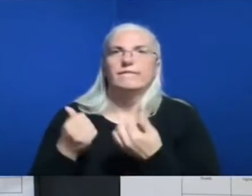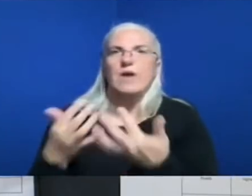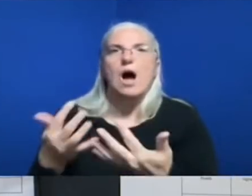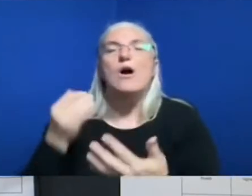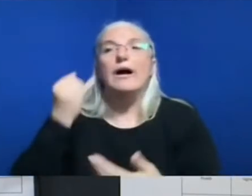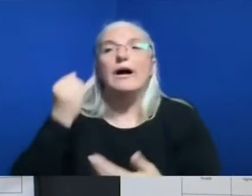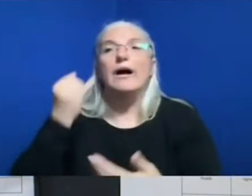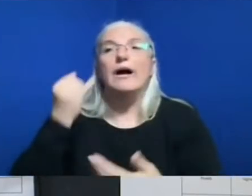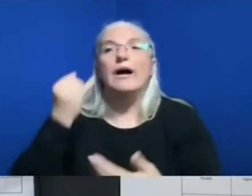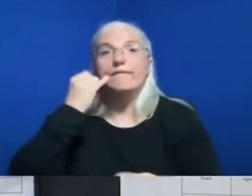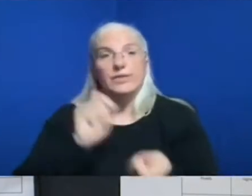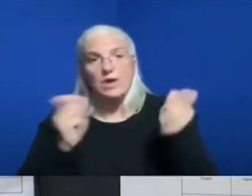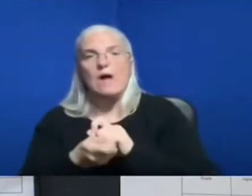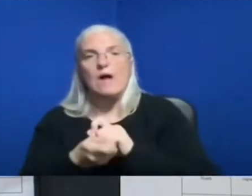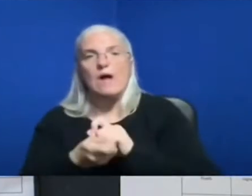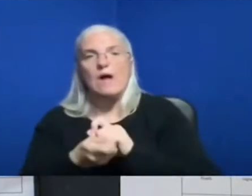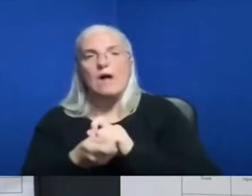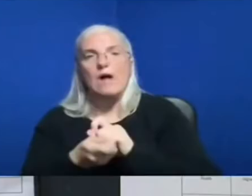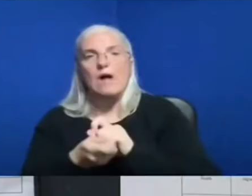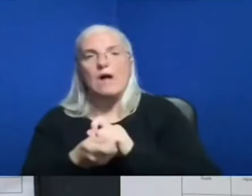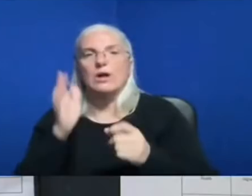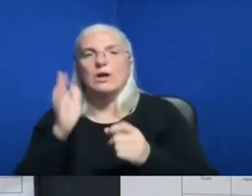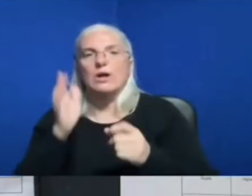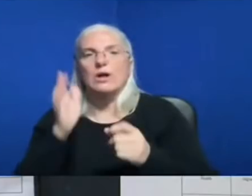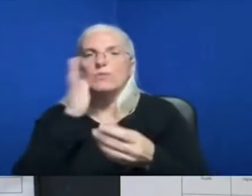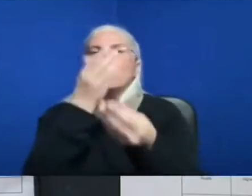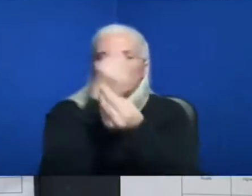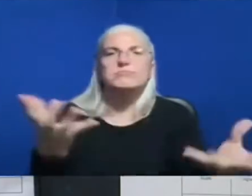not threatening Portola. Thank you.